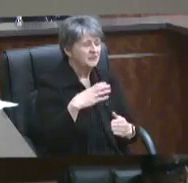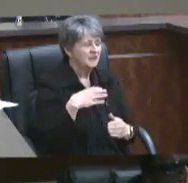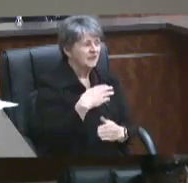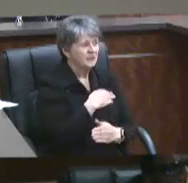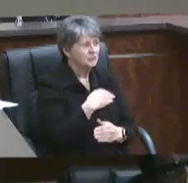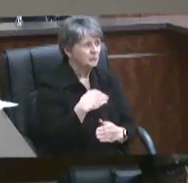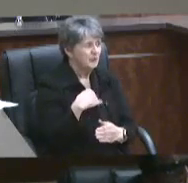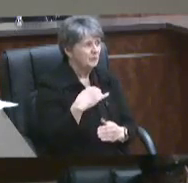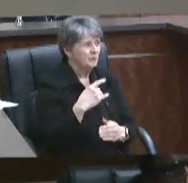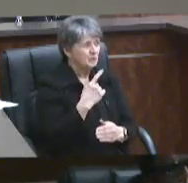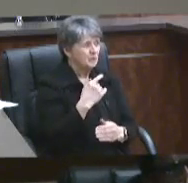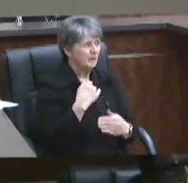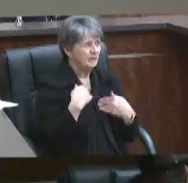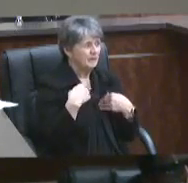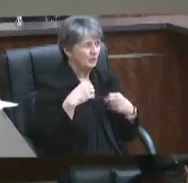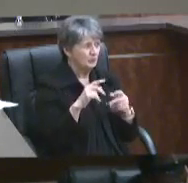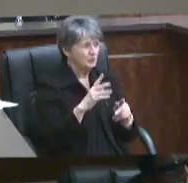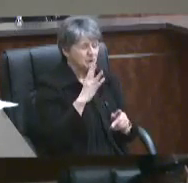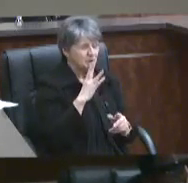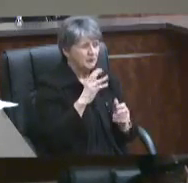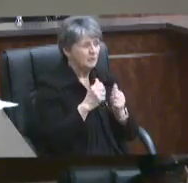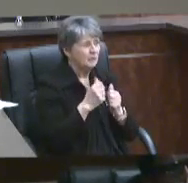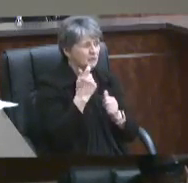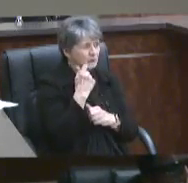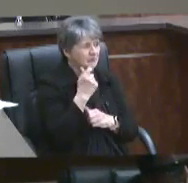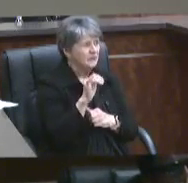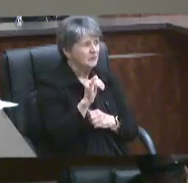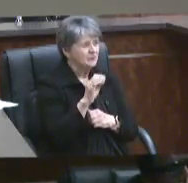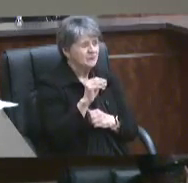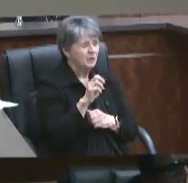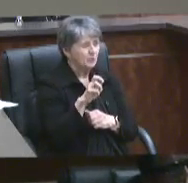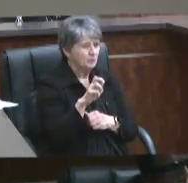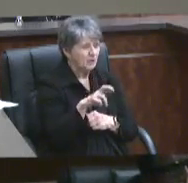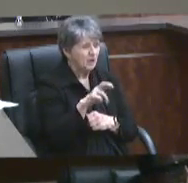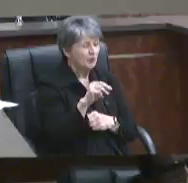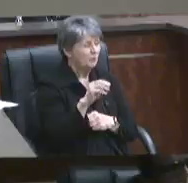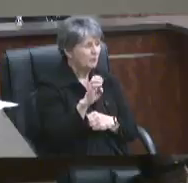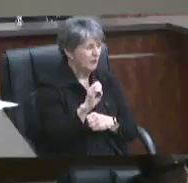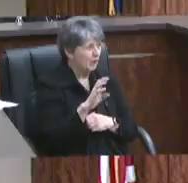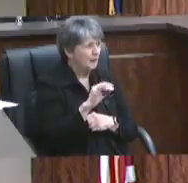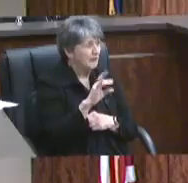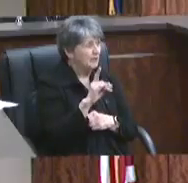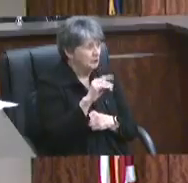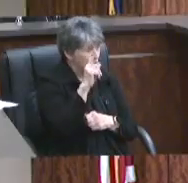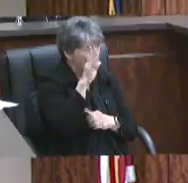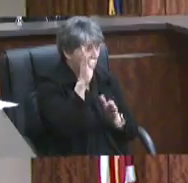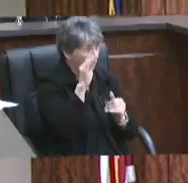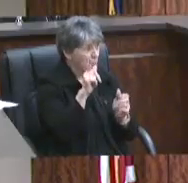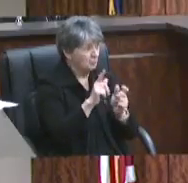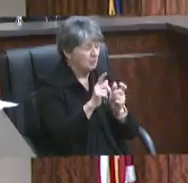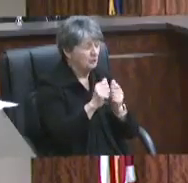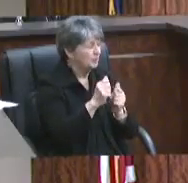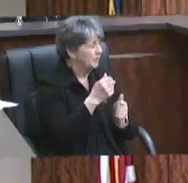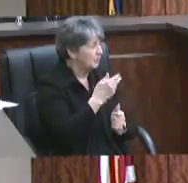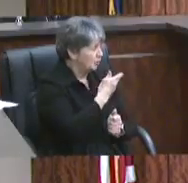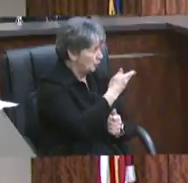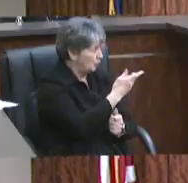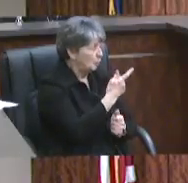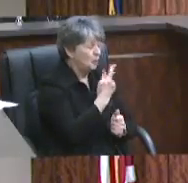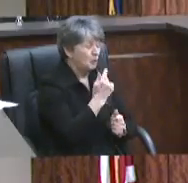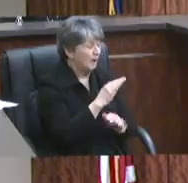the opportunity to speak with recently, and also to Mayor Mo, who's granted me a meeting. And I do hope to meet with those of you who I haven't met with